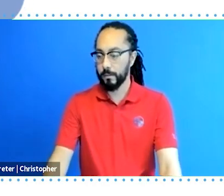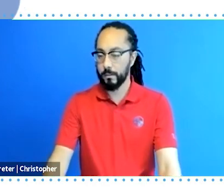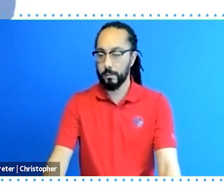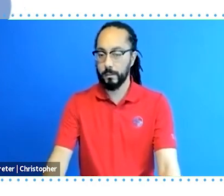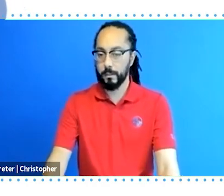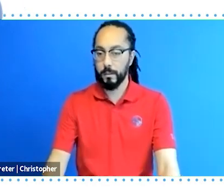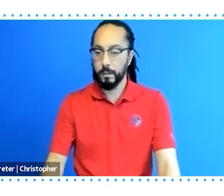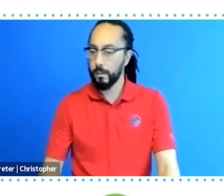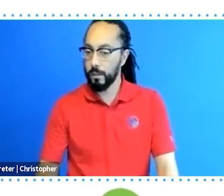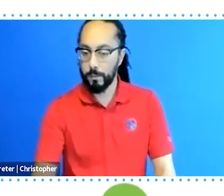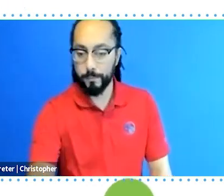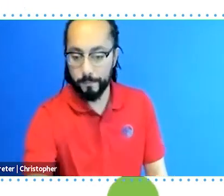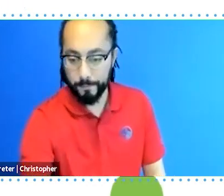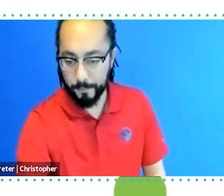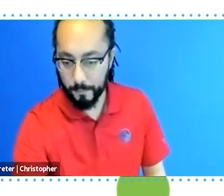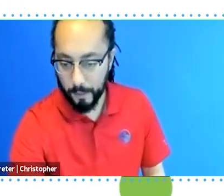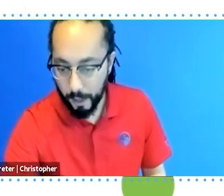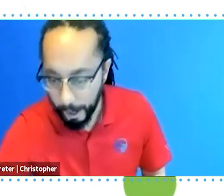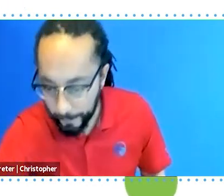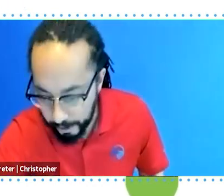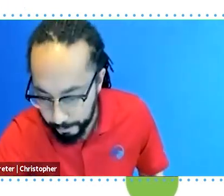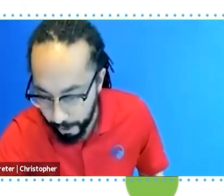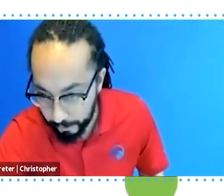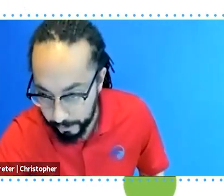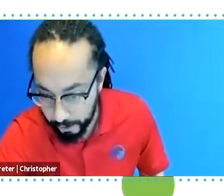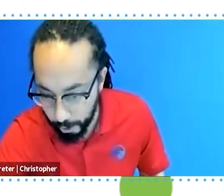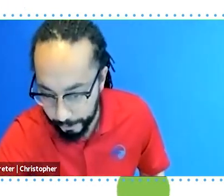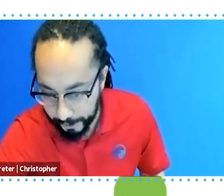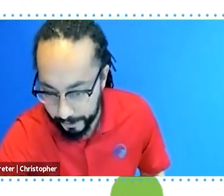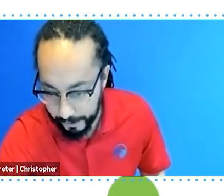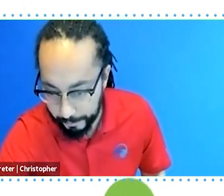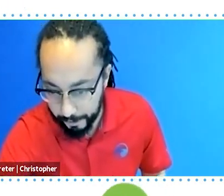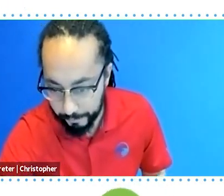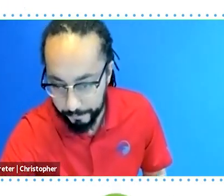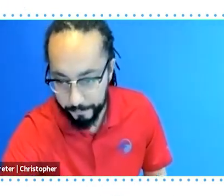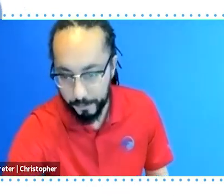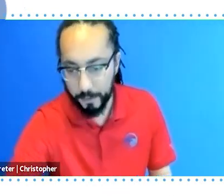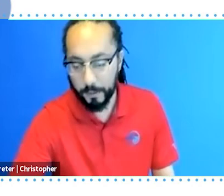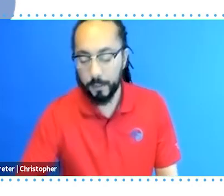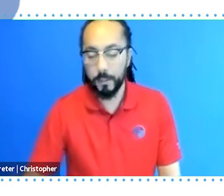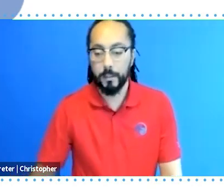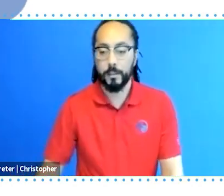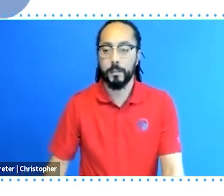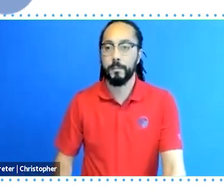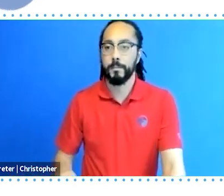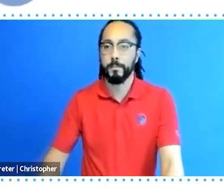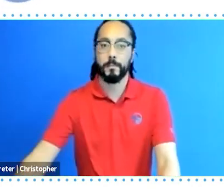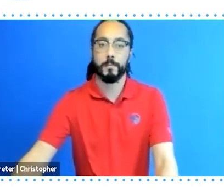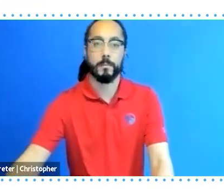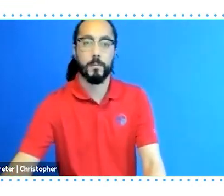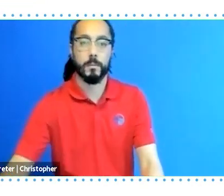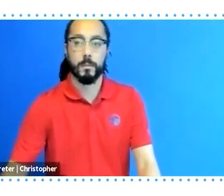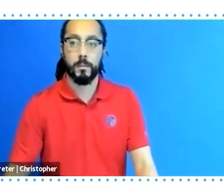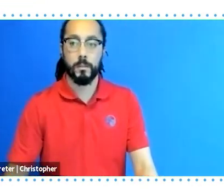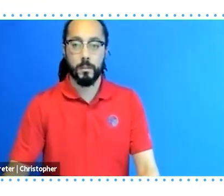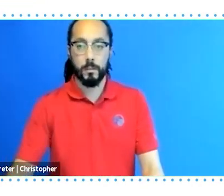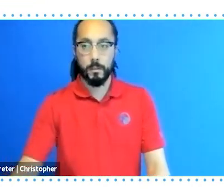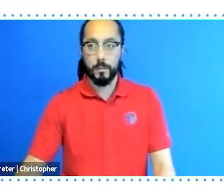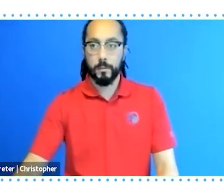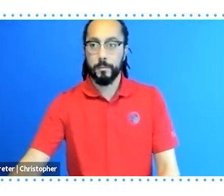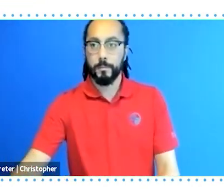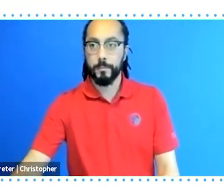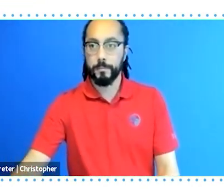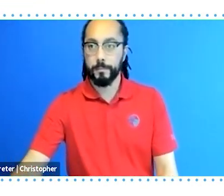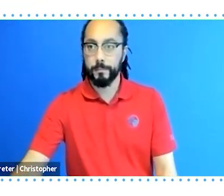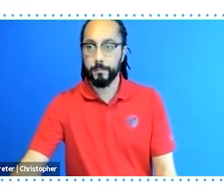Shawn, for that really condensed summary, because it is a much longer report than